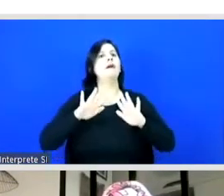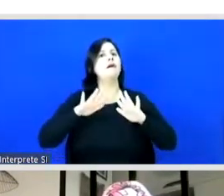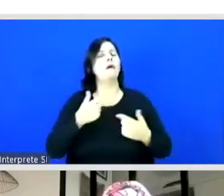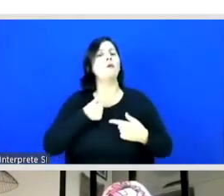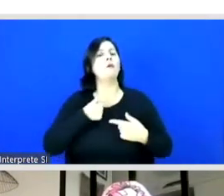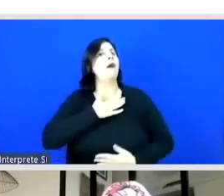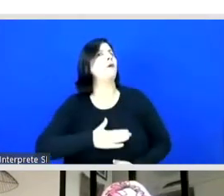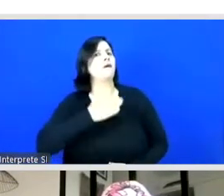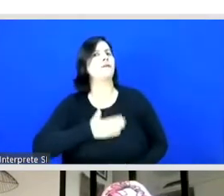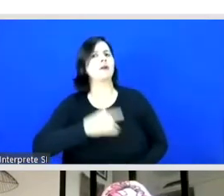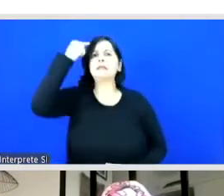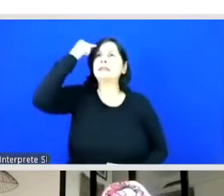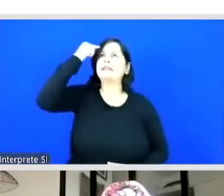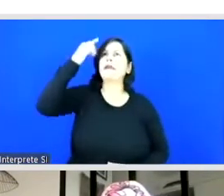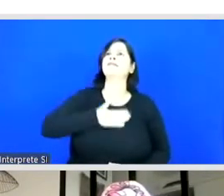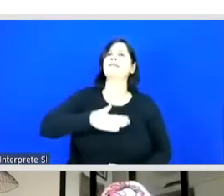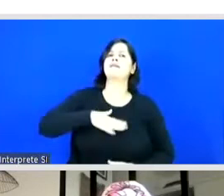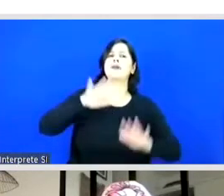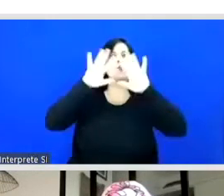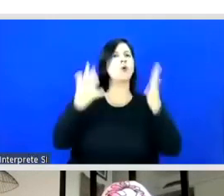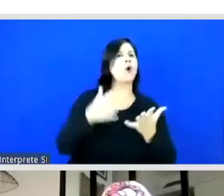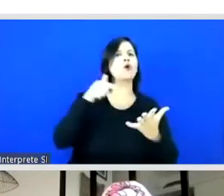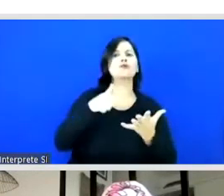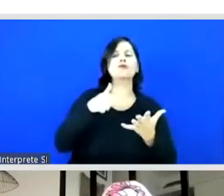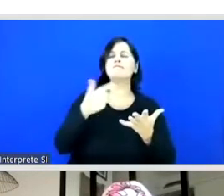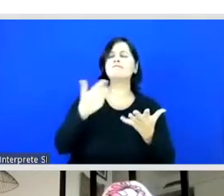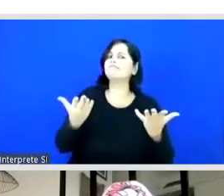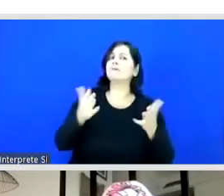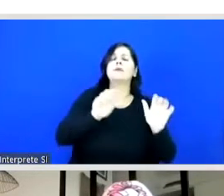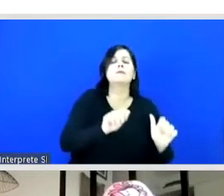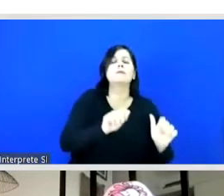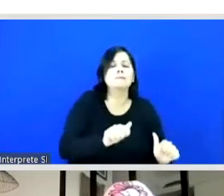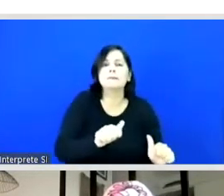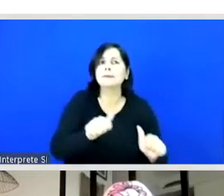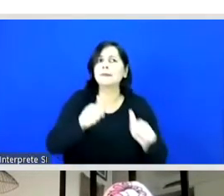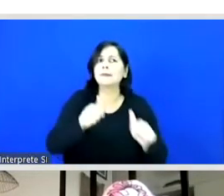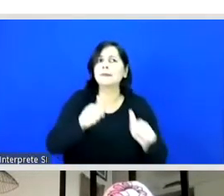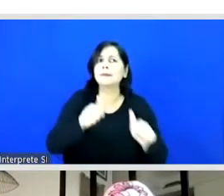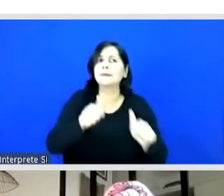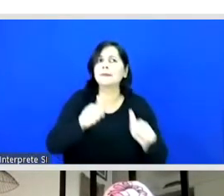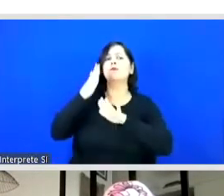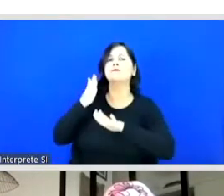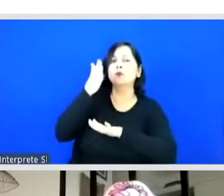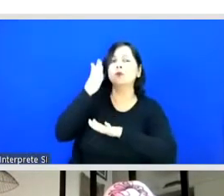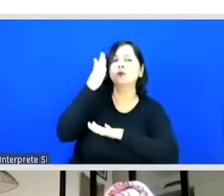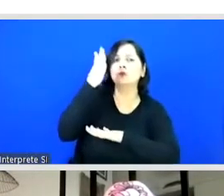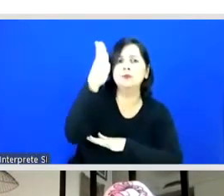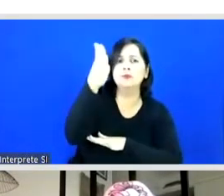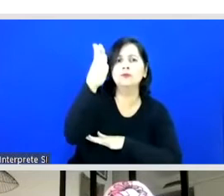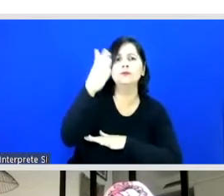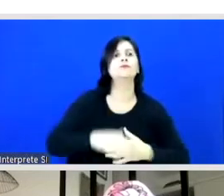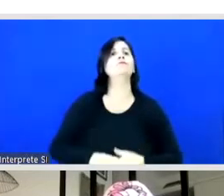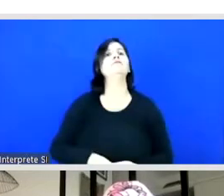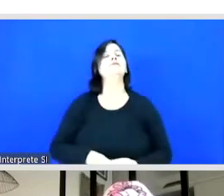is investments of energy in bringing environmental crisis and climate emergency in the very core of